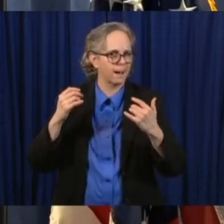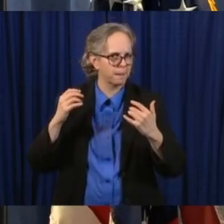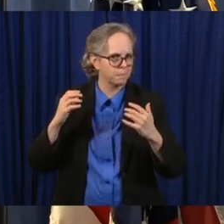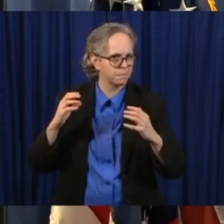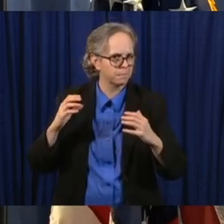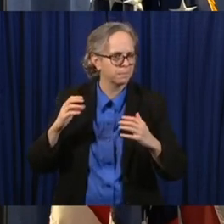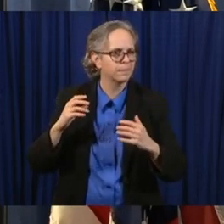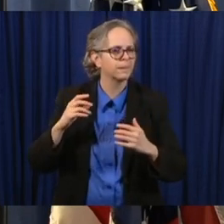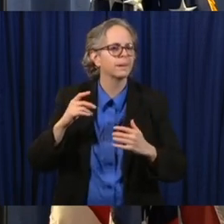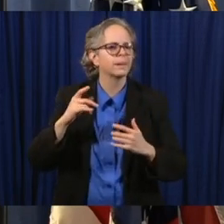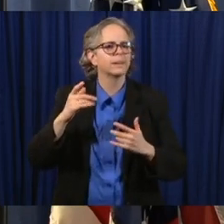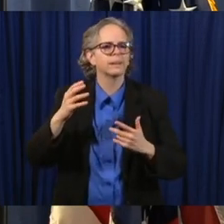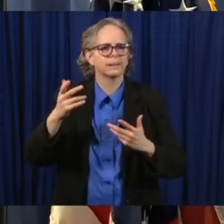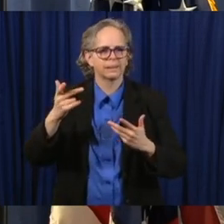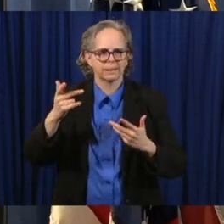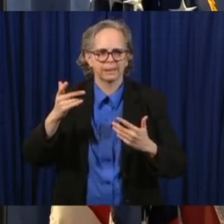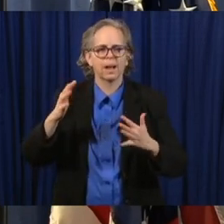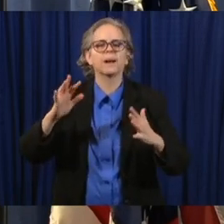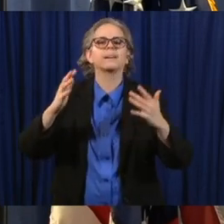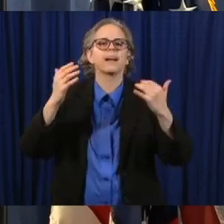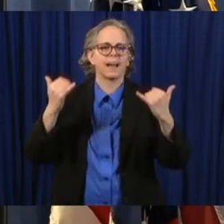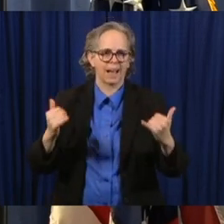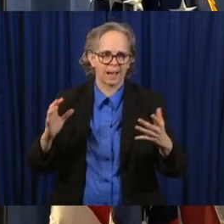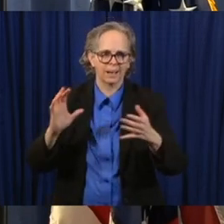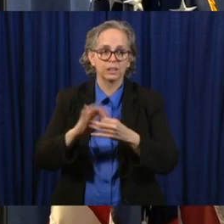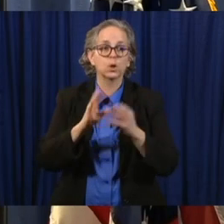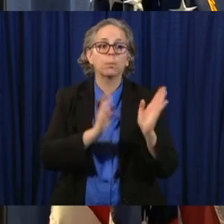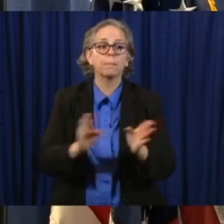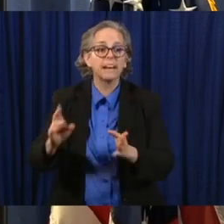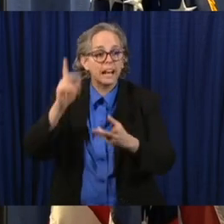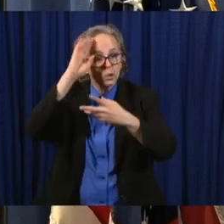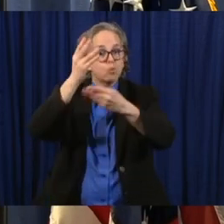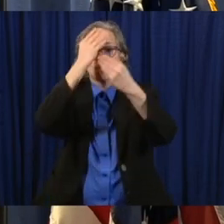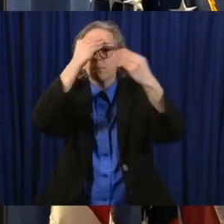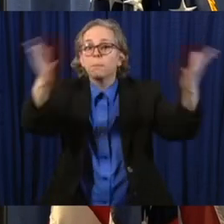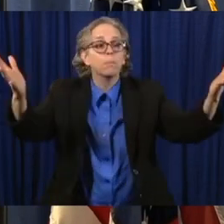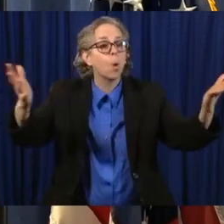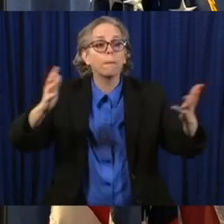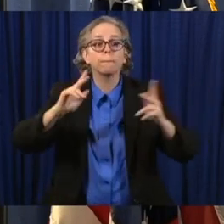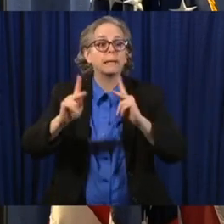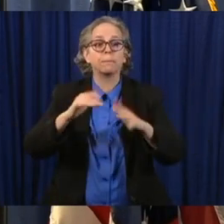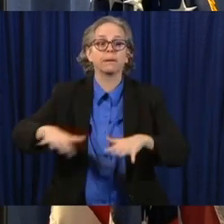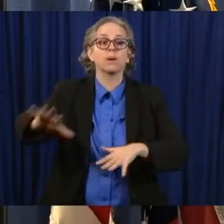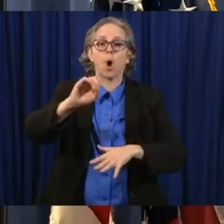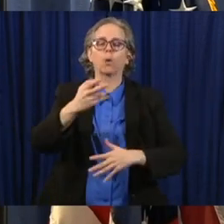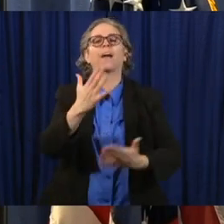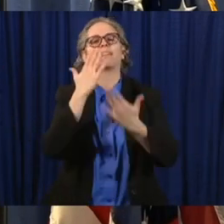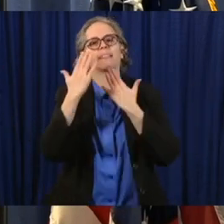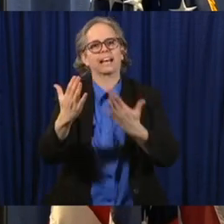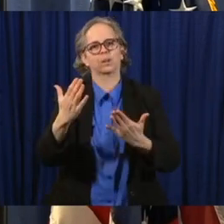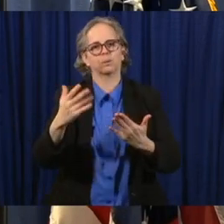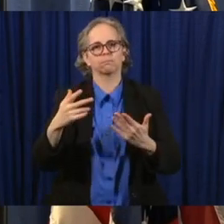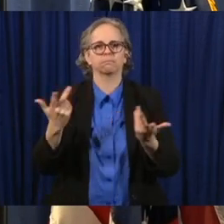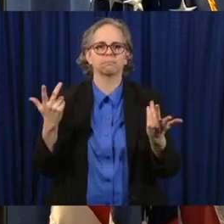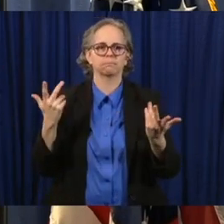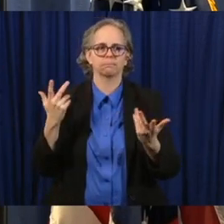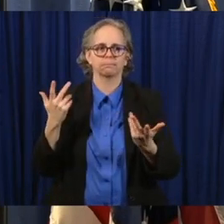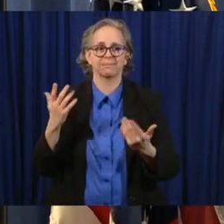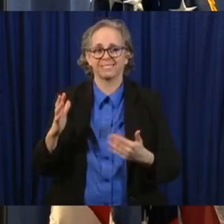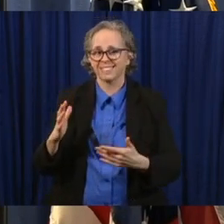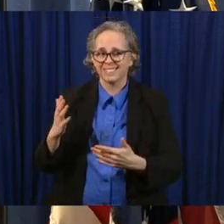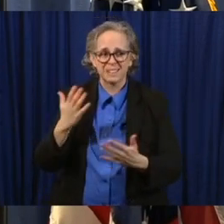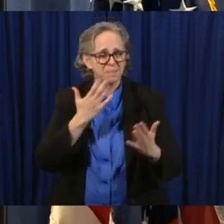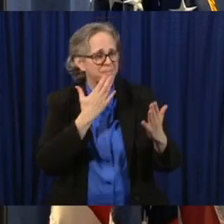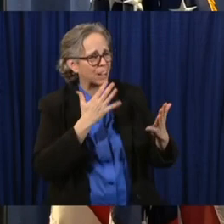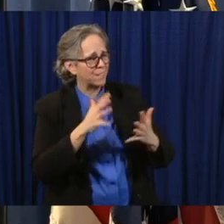that. The governor had just announced that COVID-19 is disproportionately impacting the African